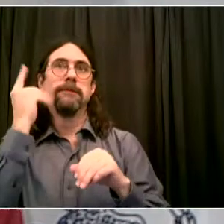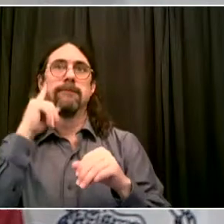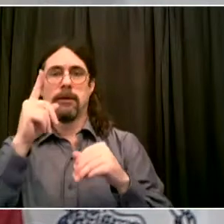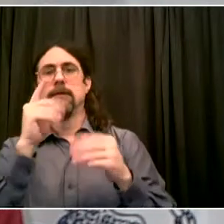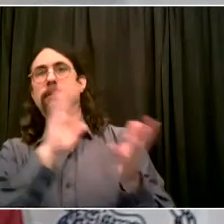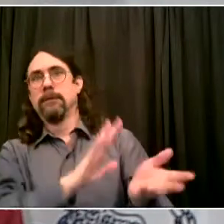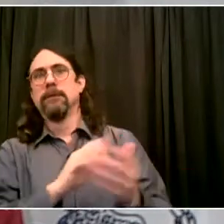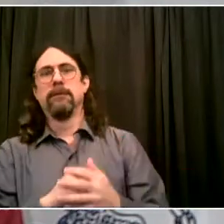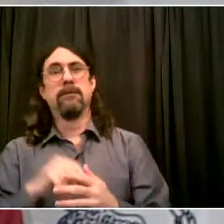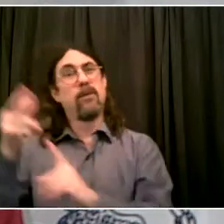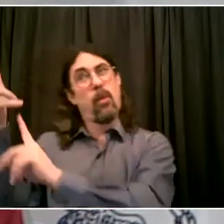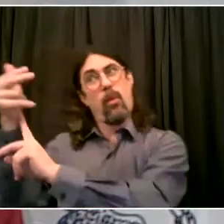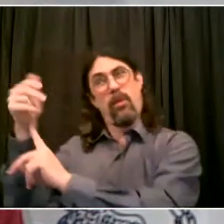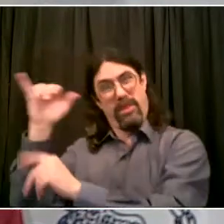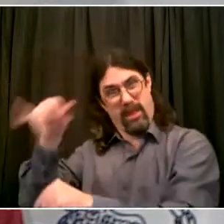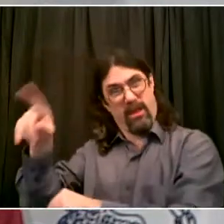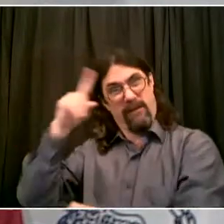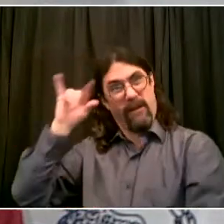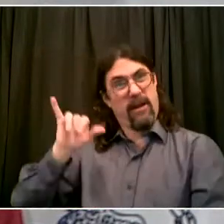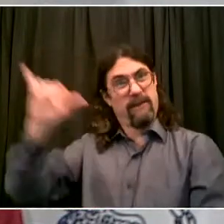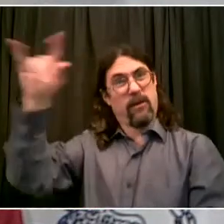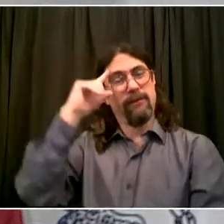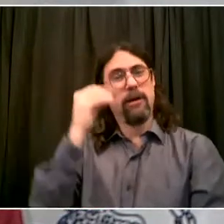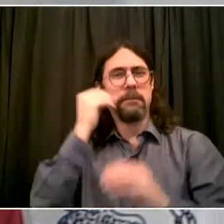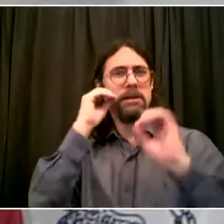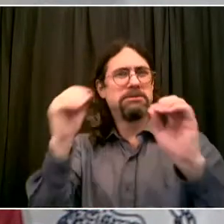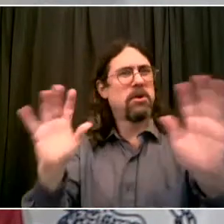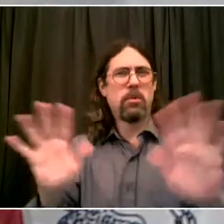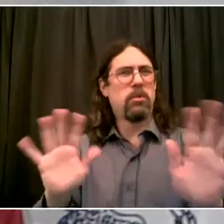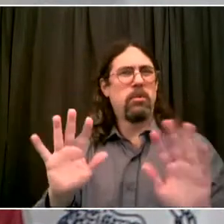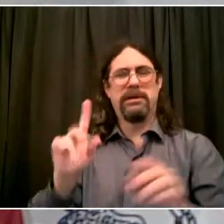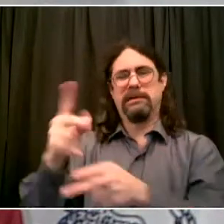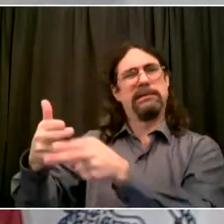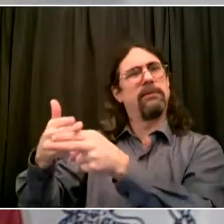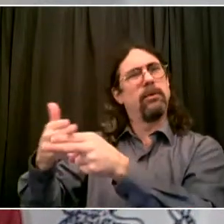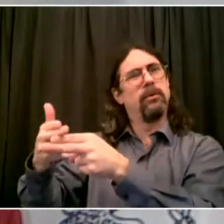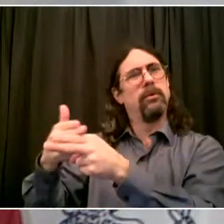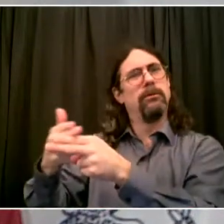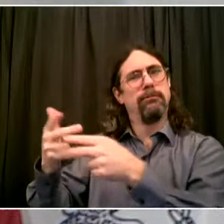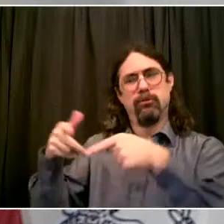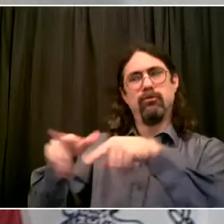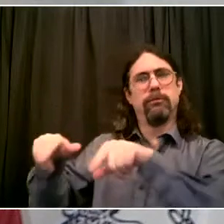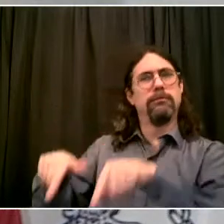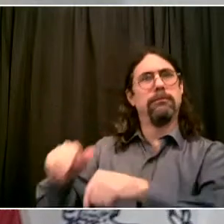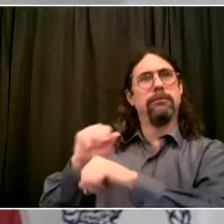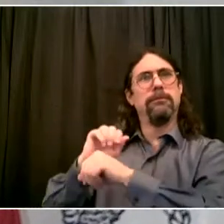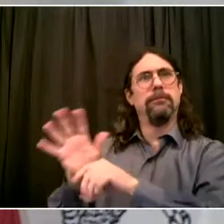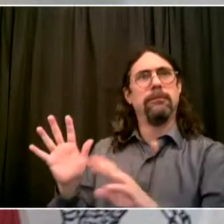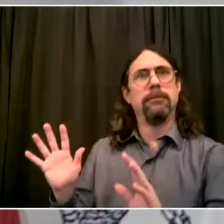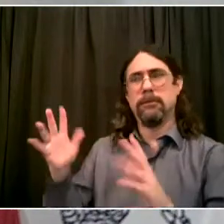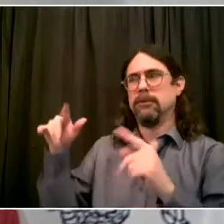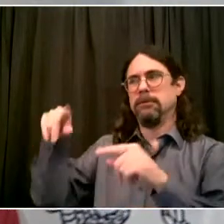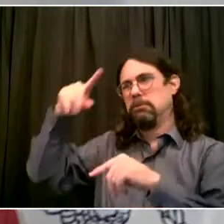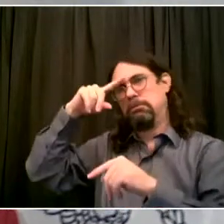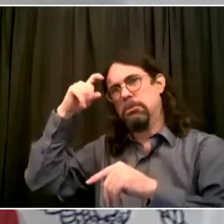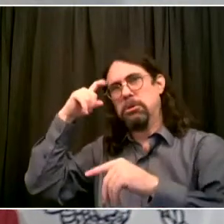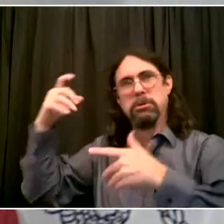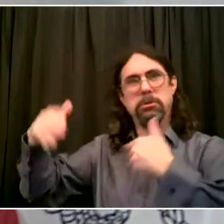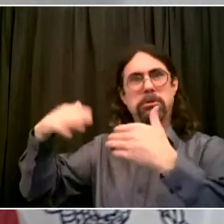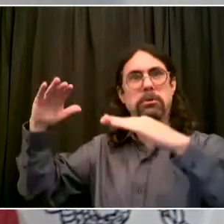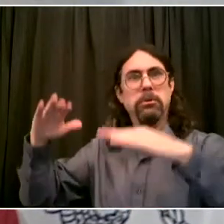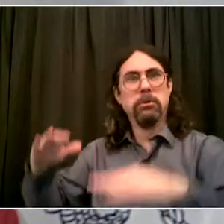on. So I think the last point, would there be some effort to turn some hotels into residential